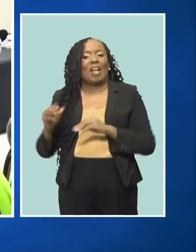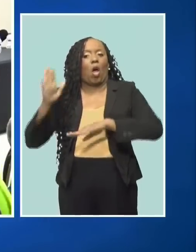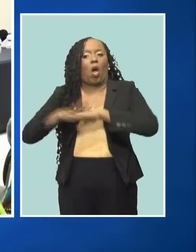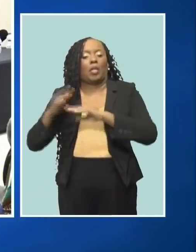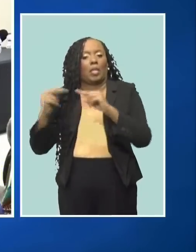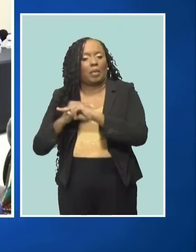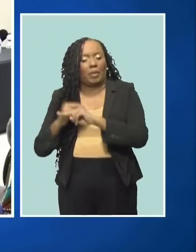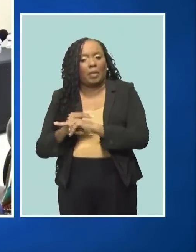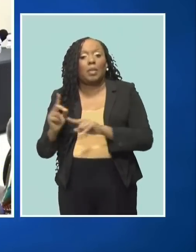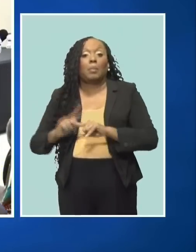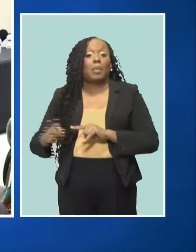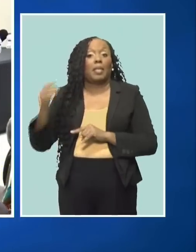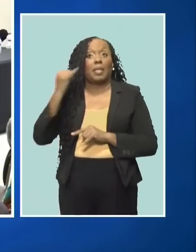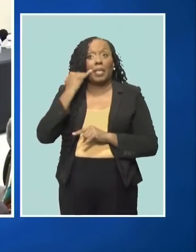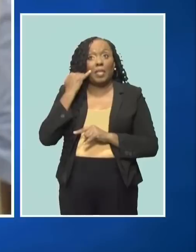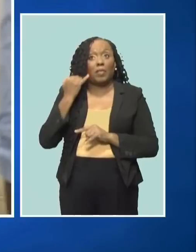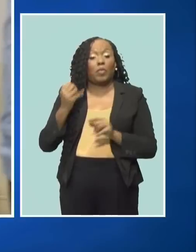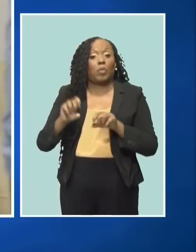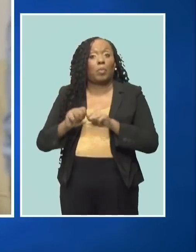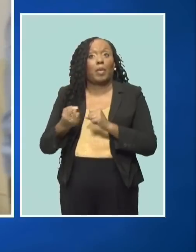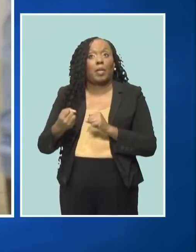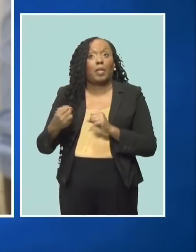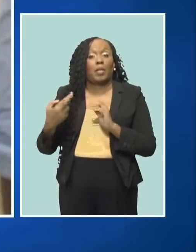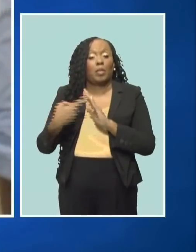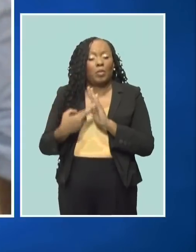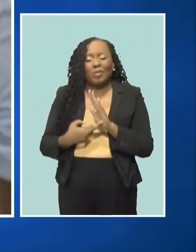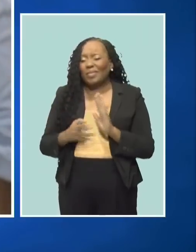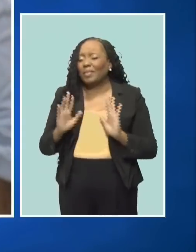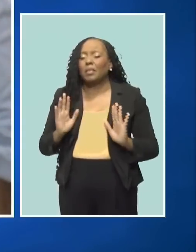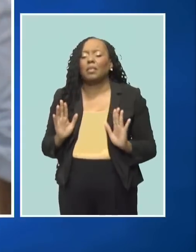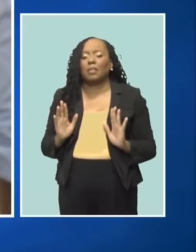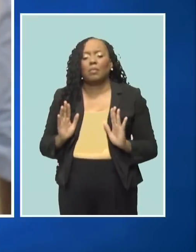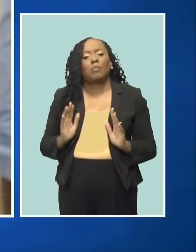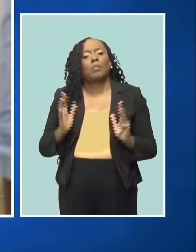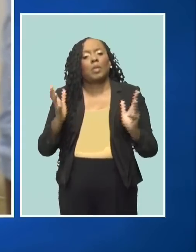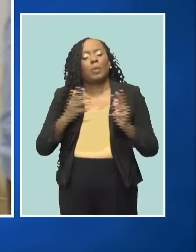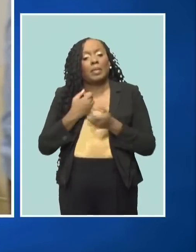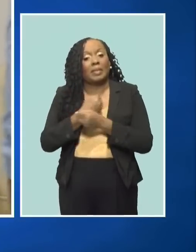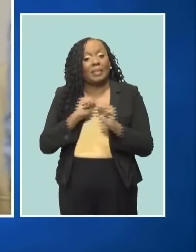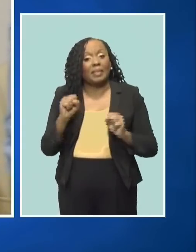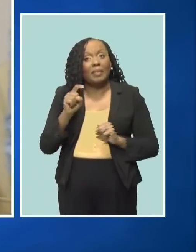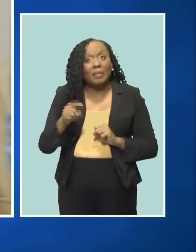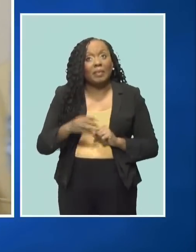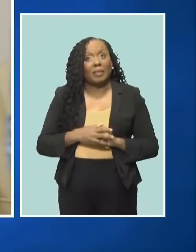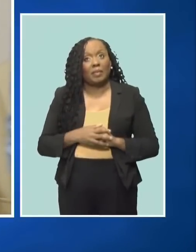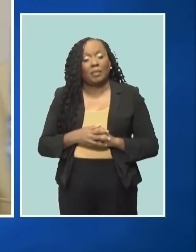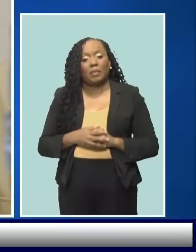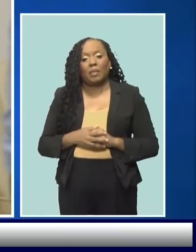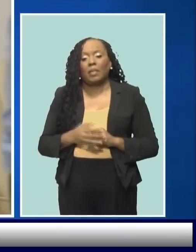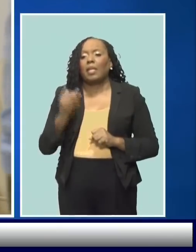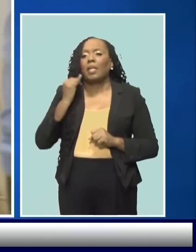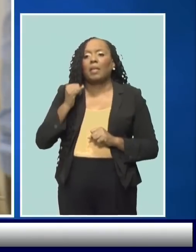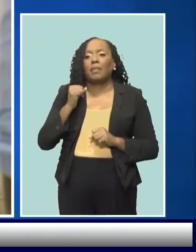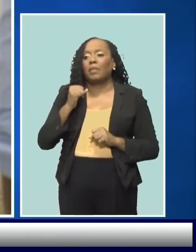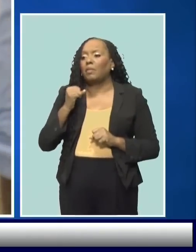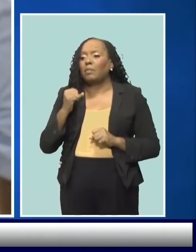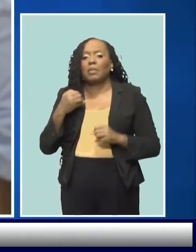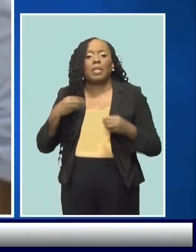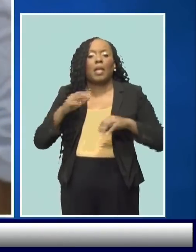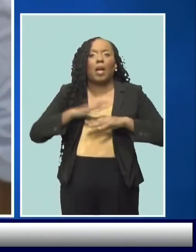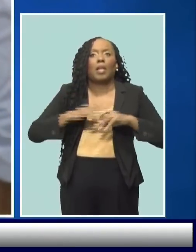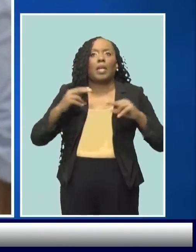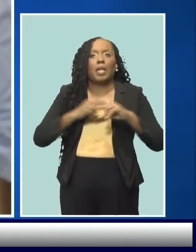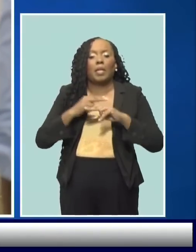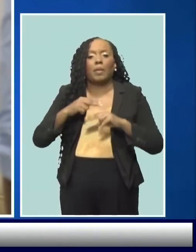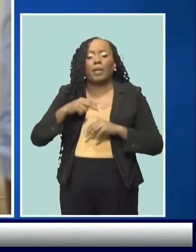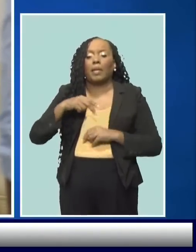and look, we're trying to save people and save the system, because when you get knocked down, you go where?